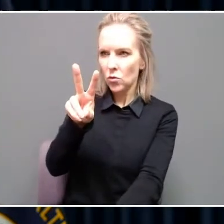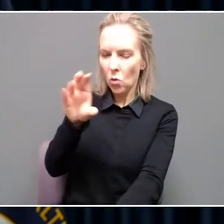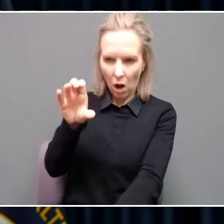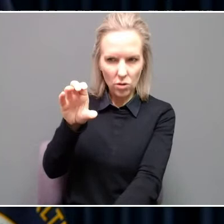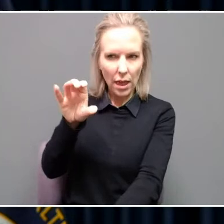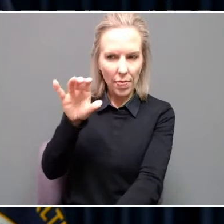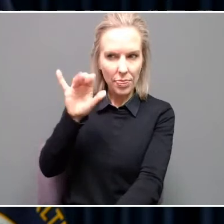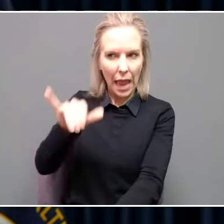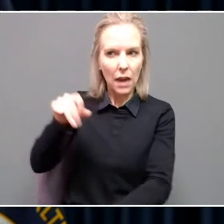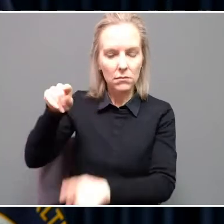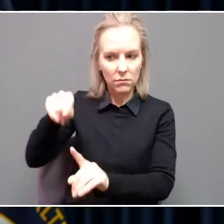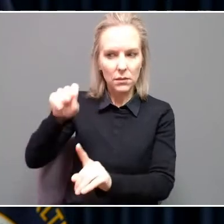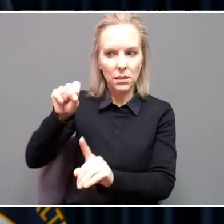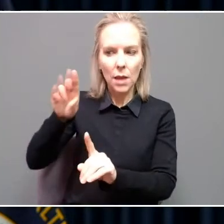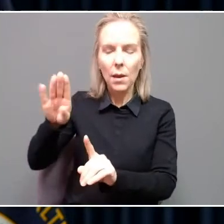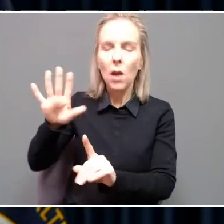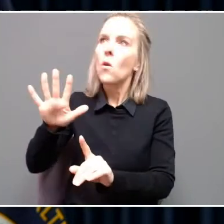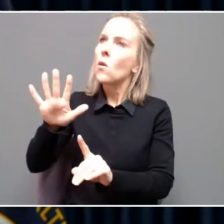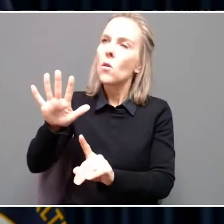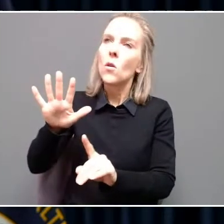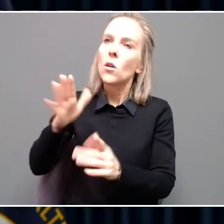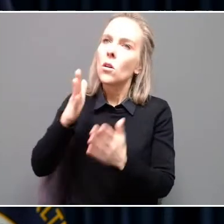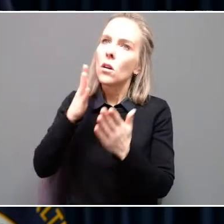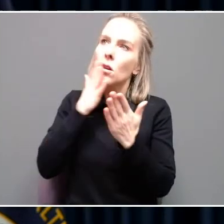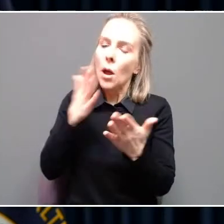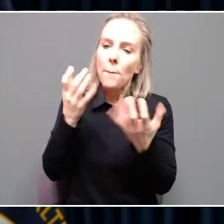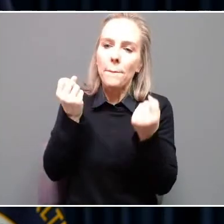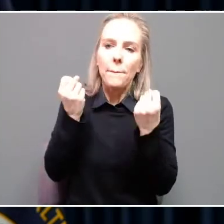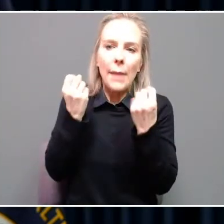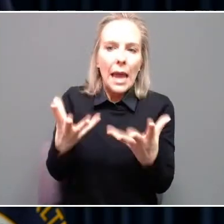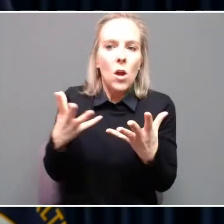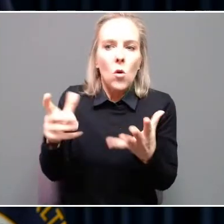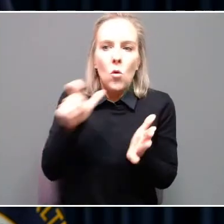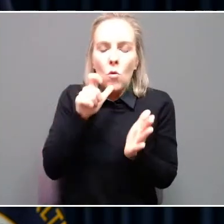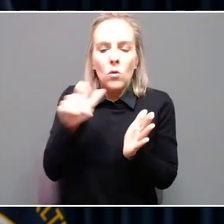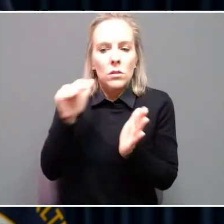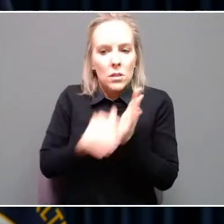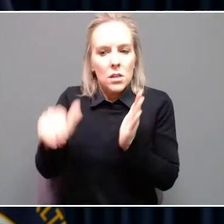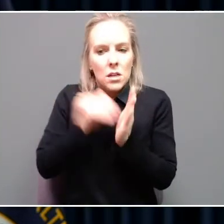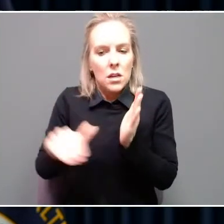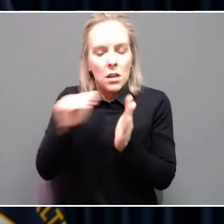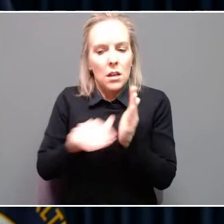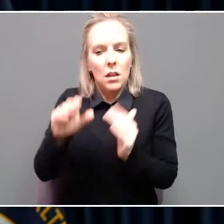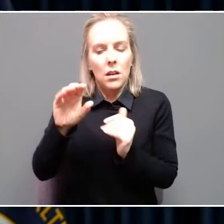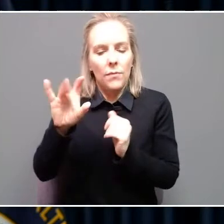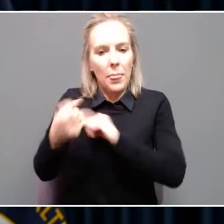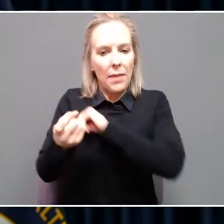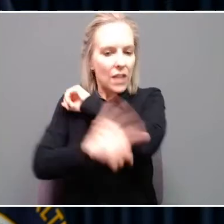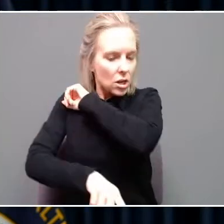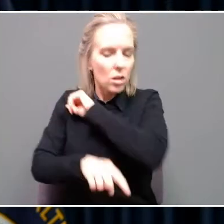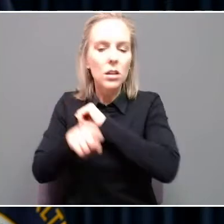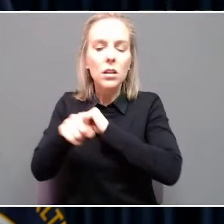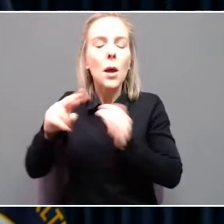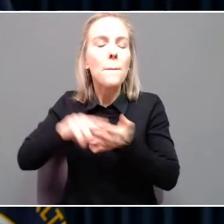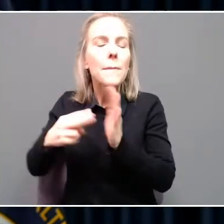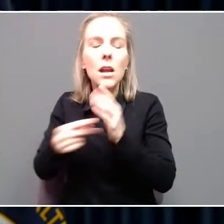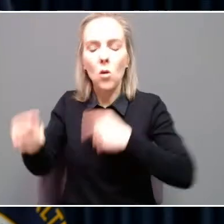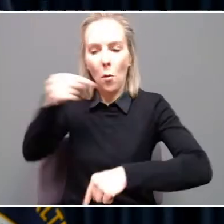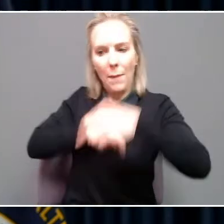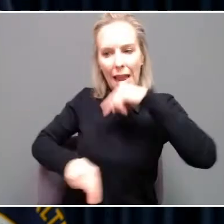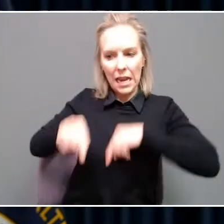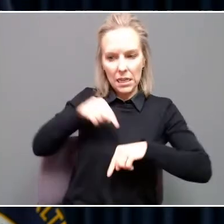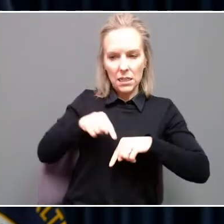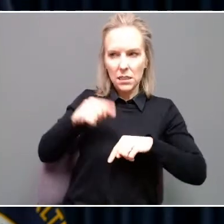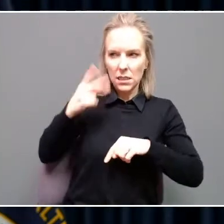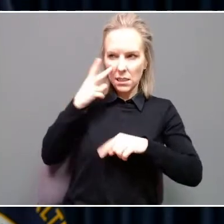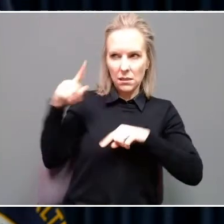that thankfully removed many status offenders from our facilities. But what that meant is if you go back over 10 years,